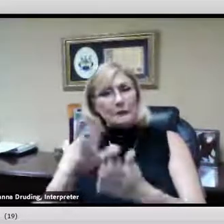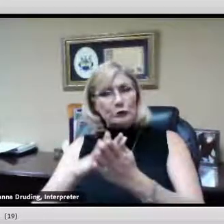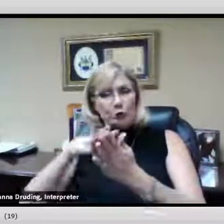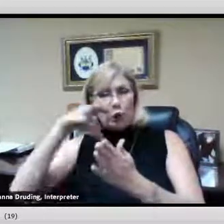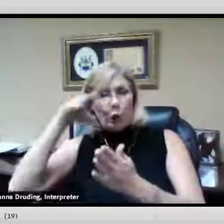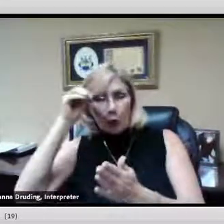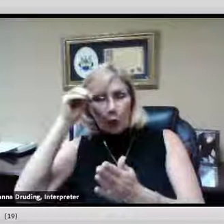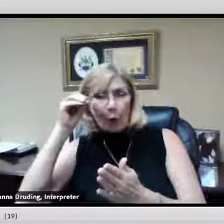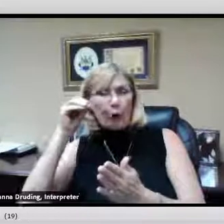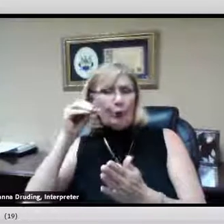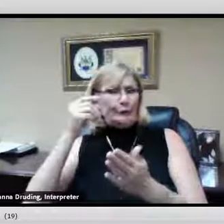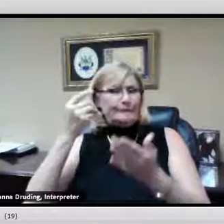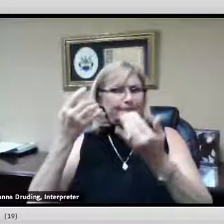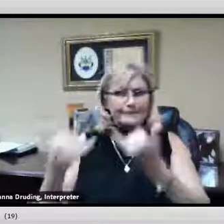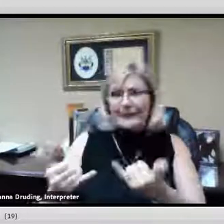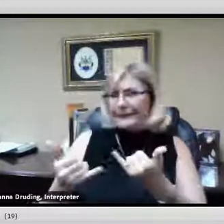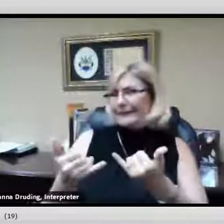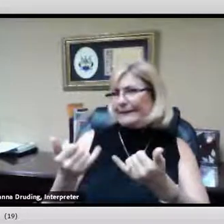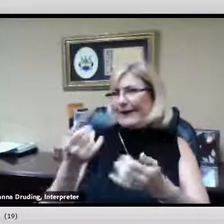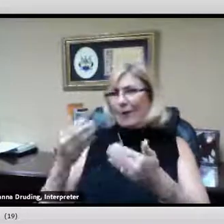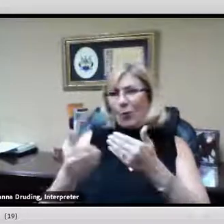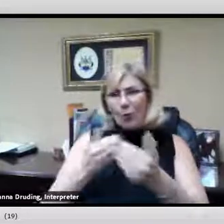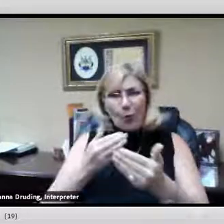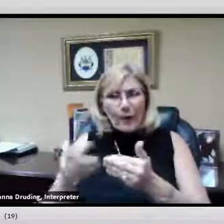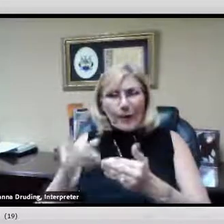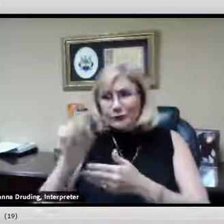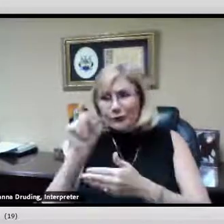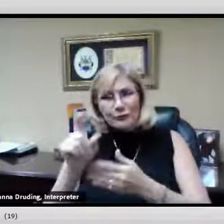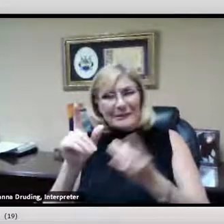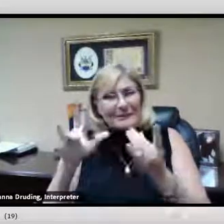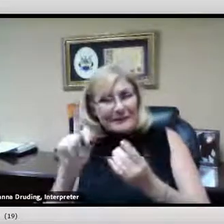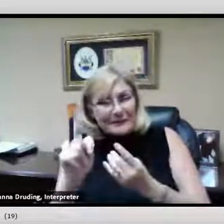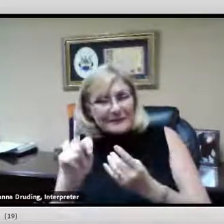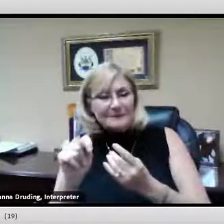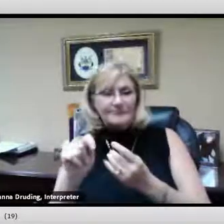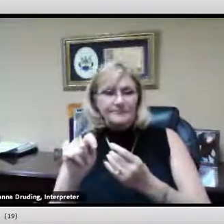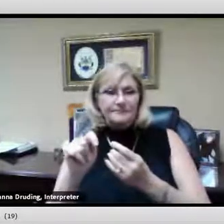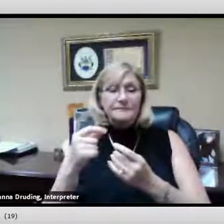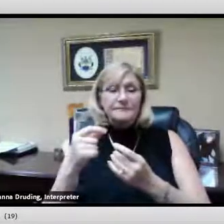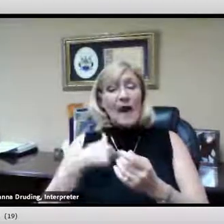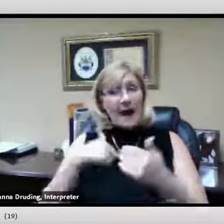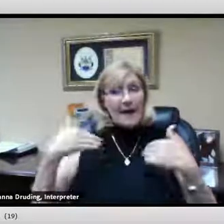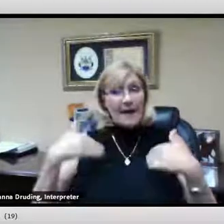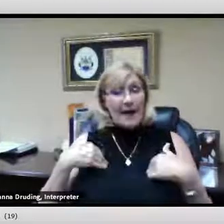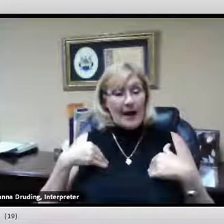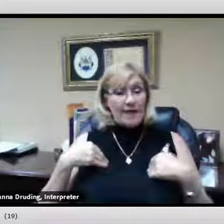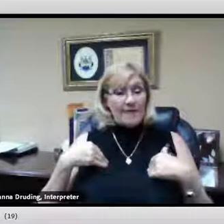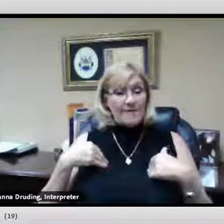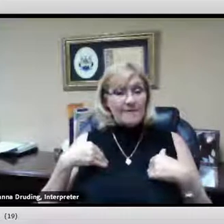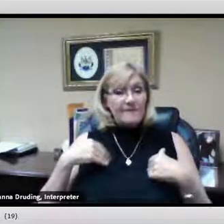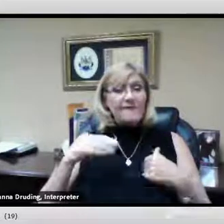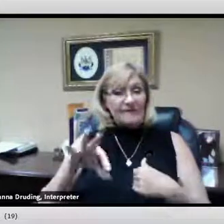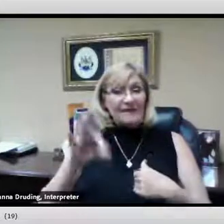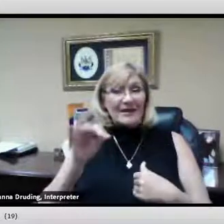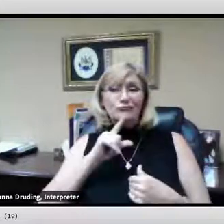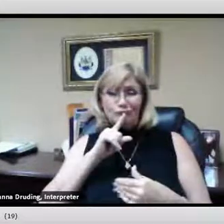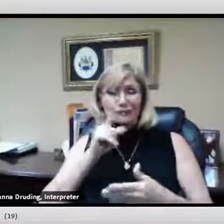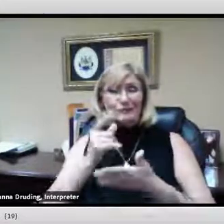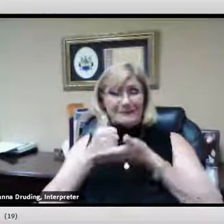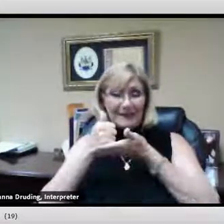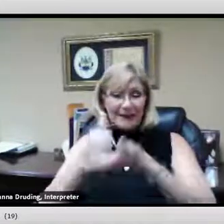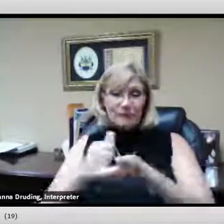the fly. They have to learn at what they need when they need it. I have found that it's really helpful to not